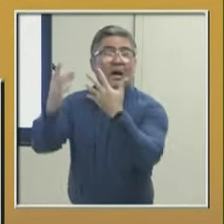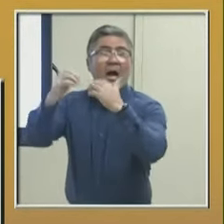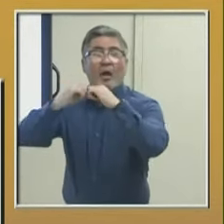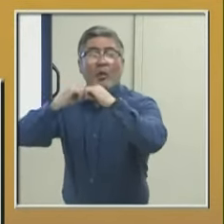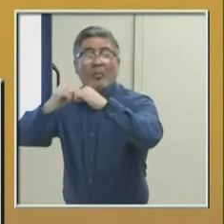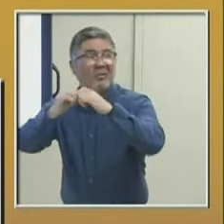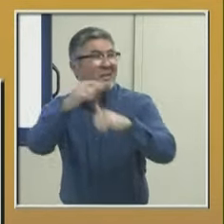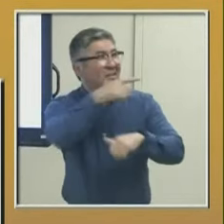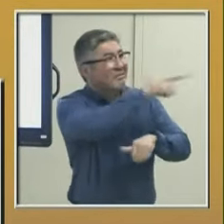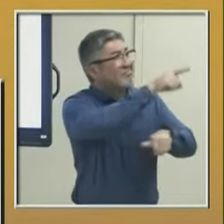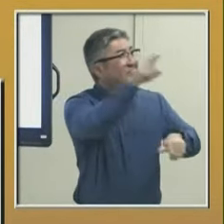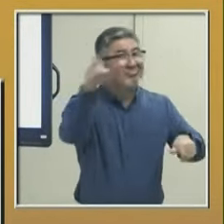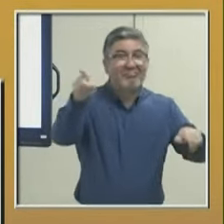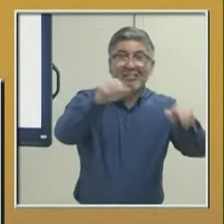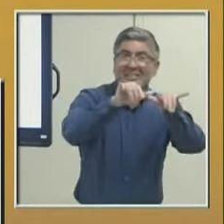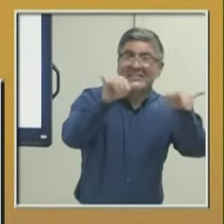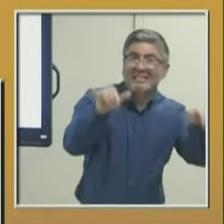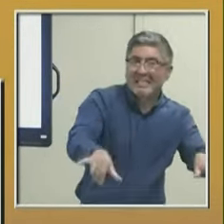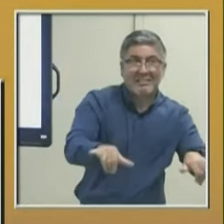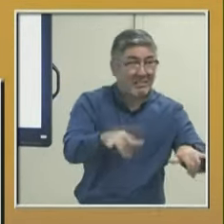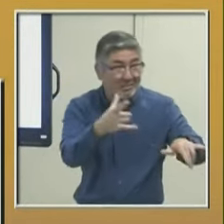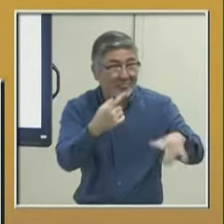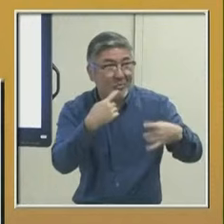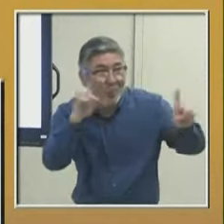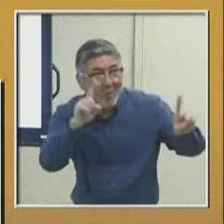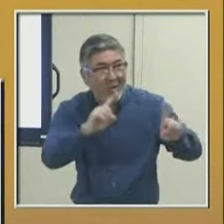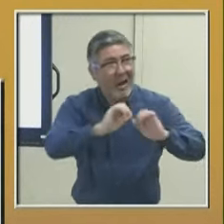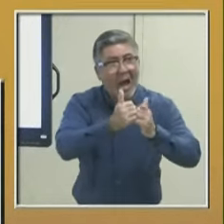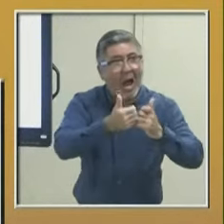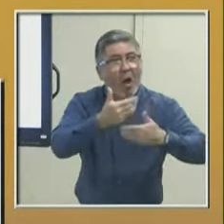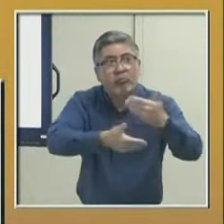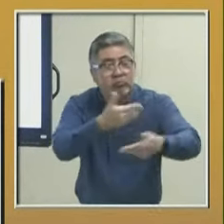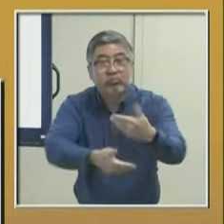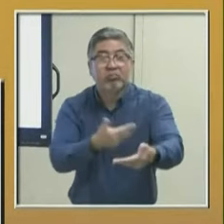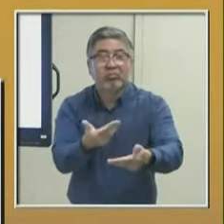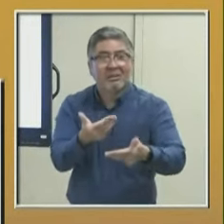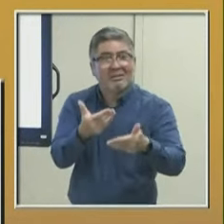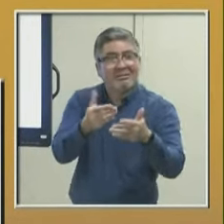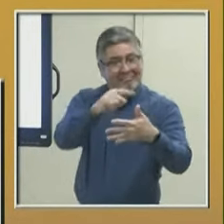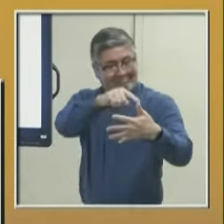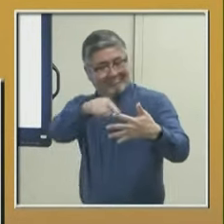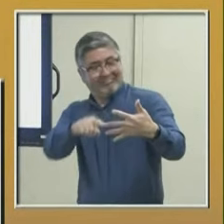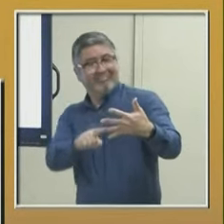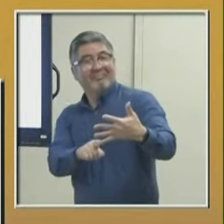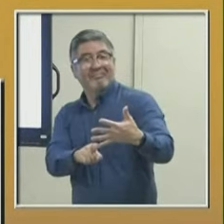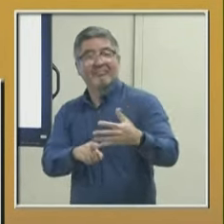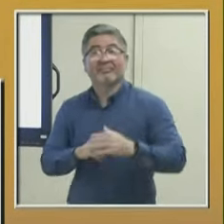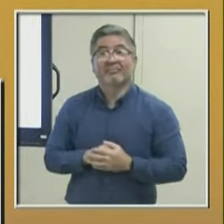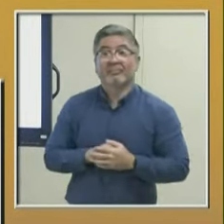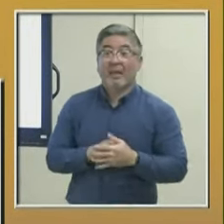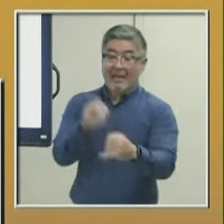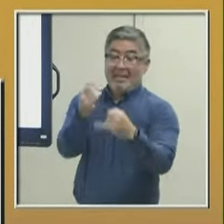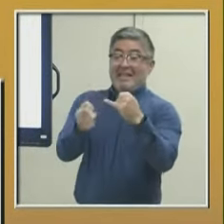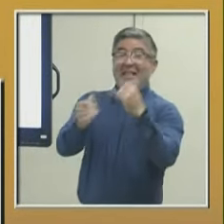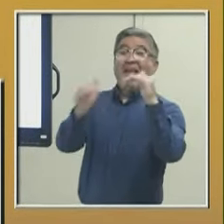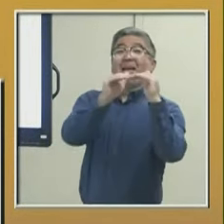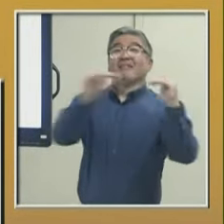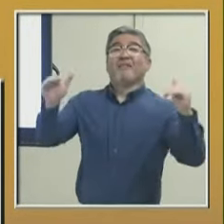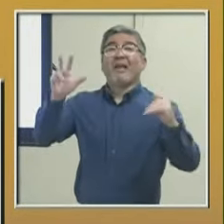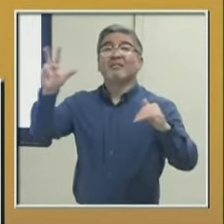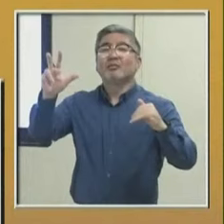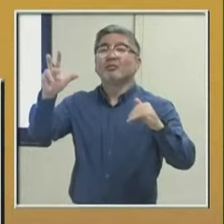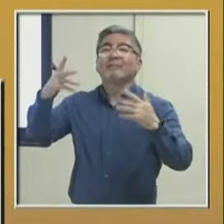systems operated, and many more aspects of this tragedy. Finally, in phase three, we're going to look